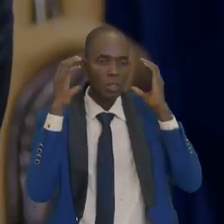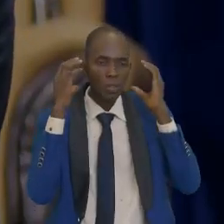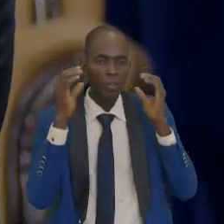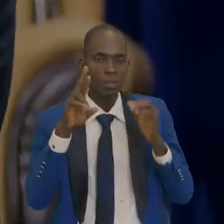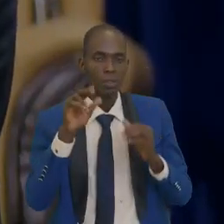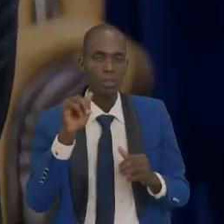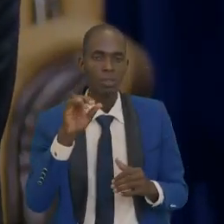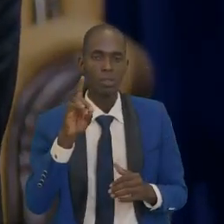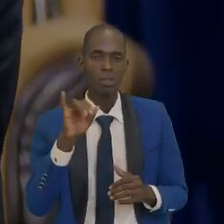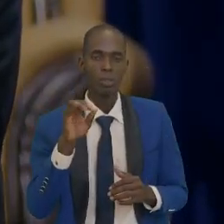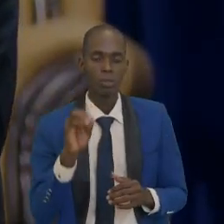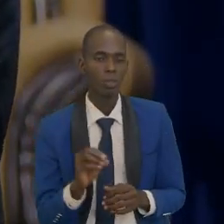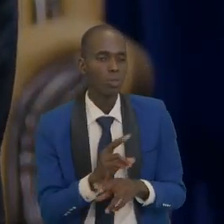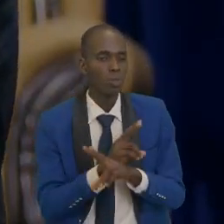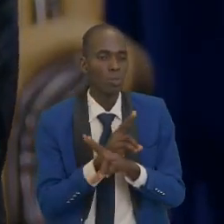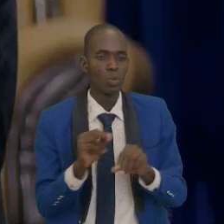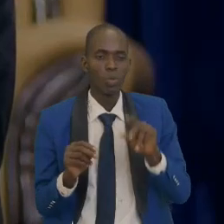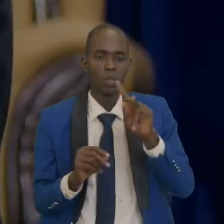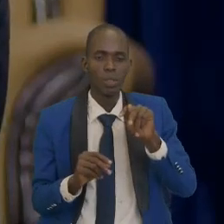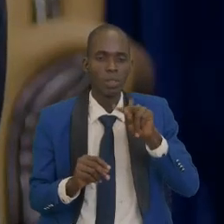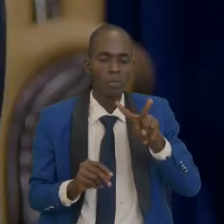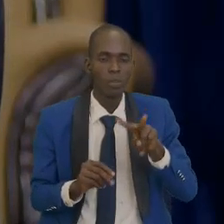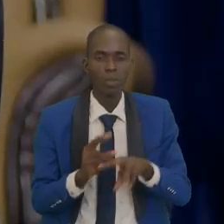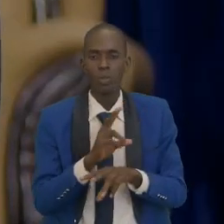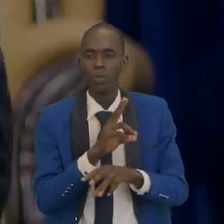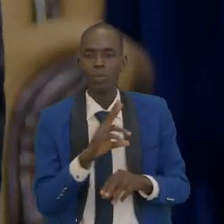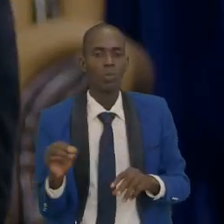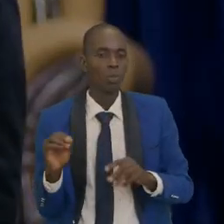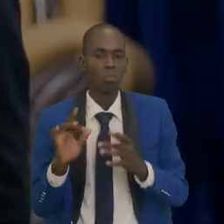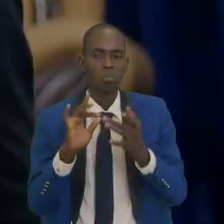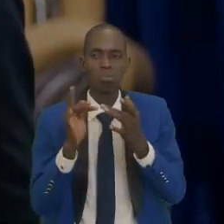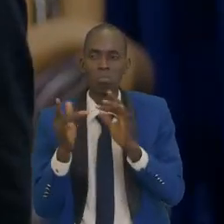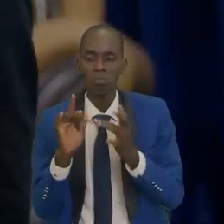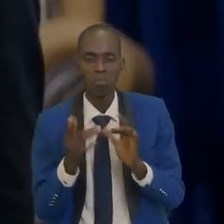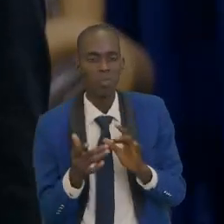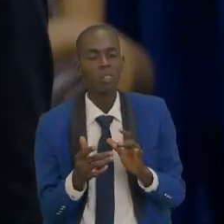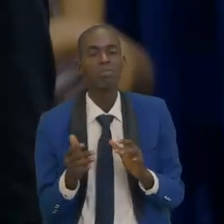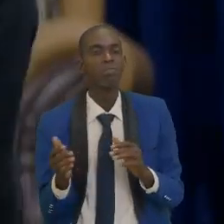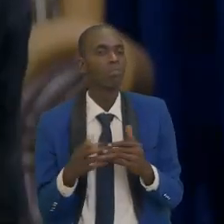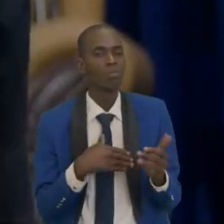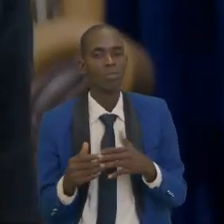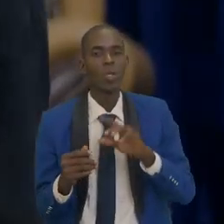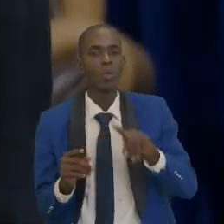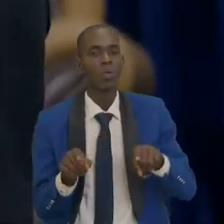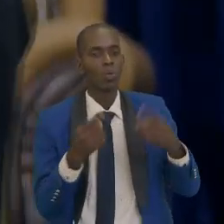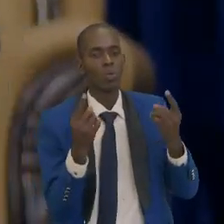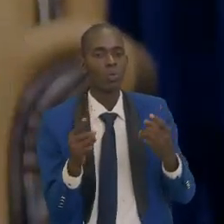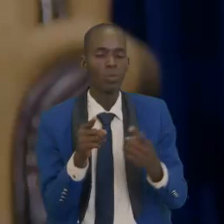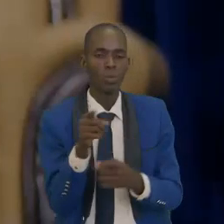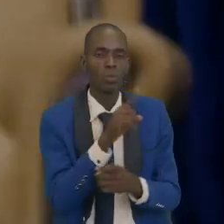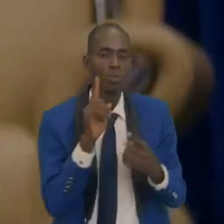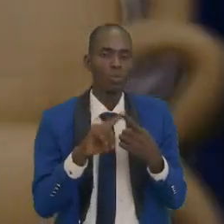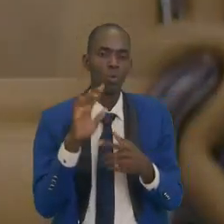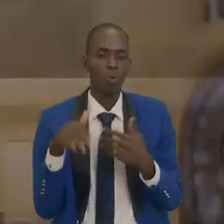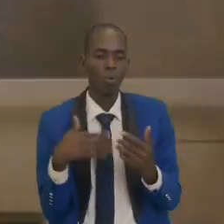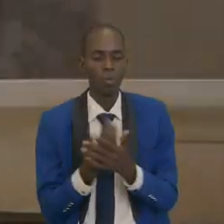television no social media going to all the world and